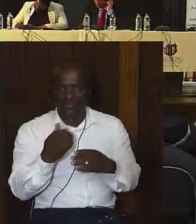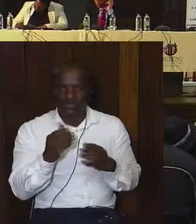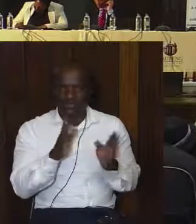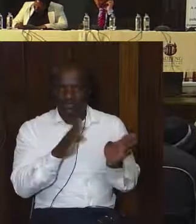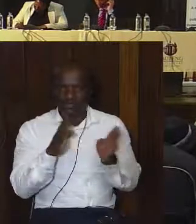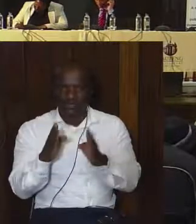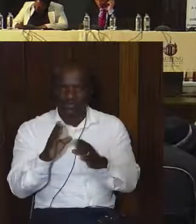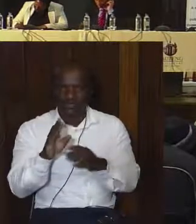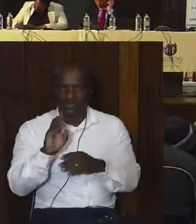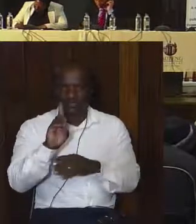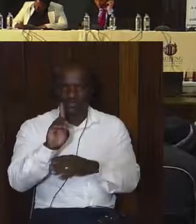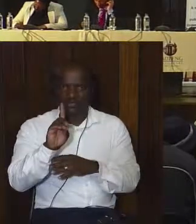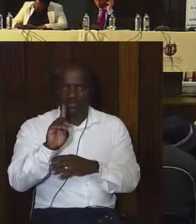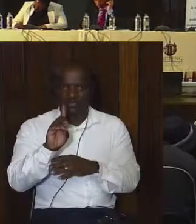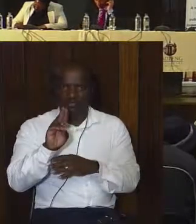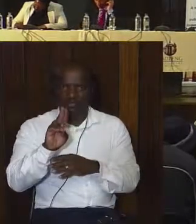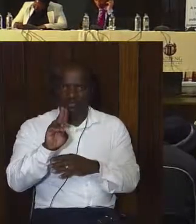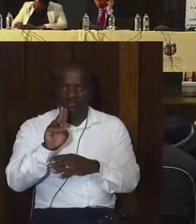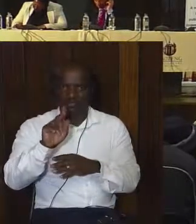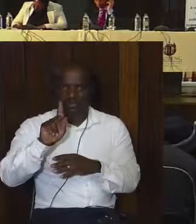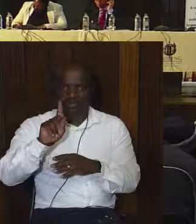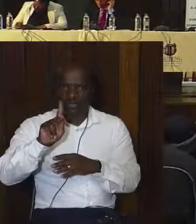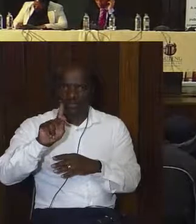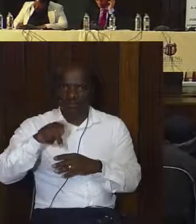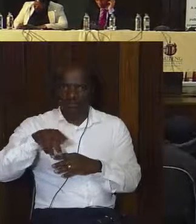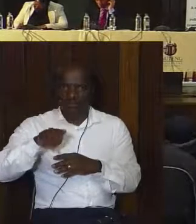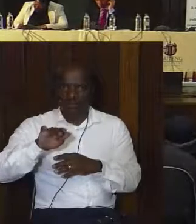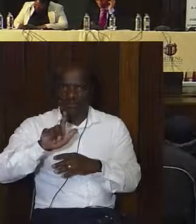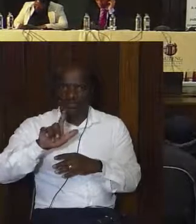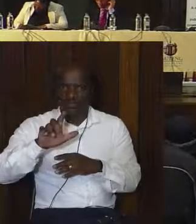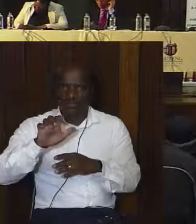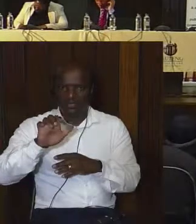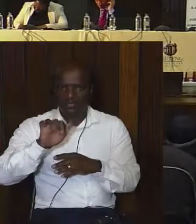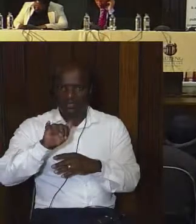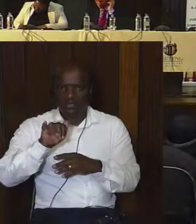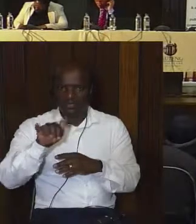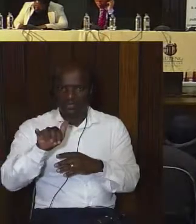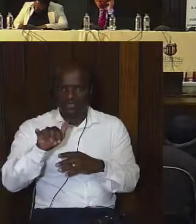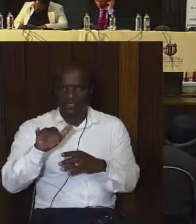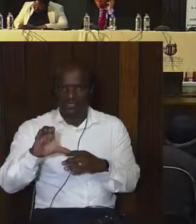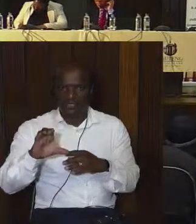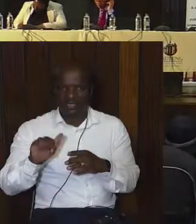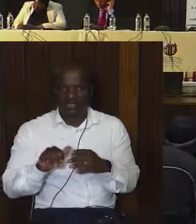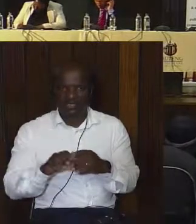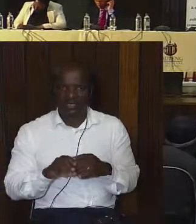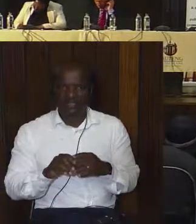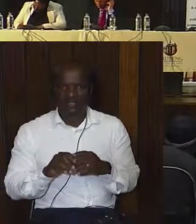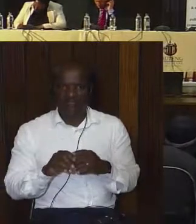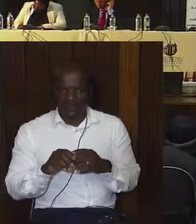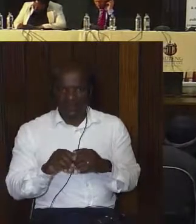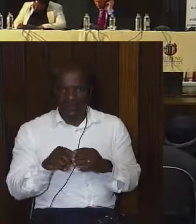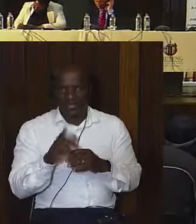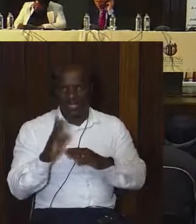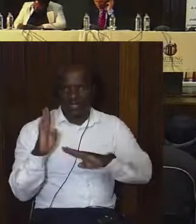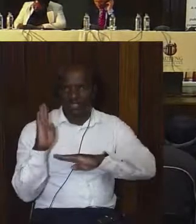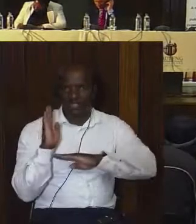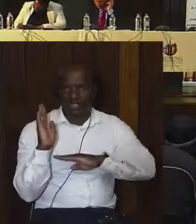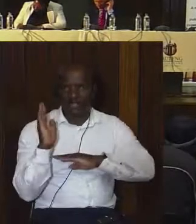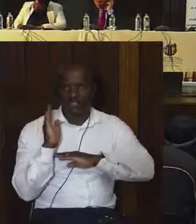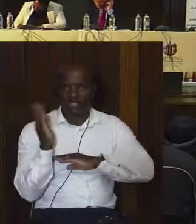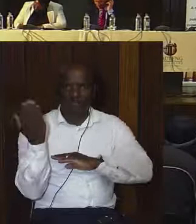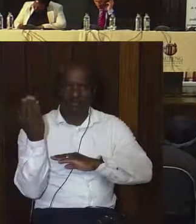Plessis. Chair, thank you very much. I just want to ask, can we get some more information on this military veterans cadet